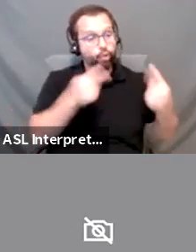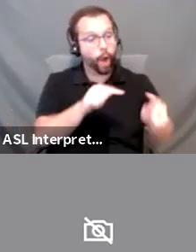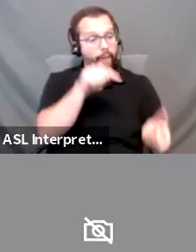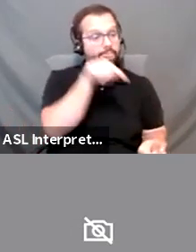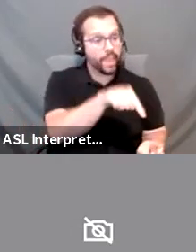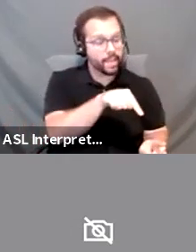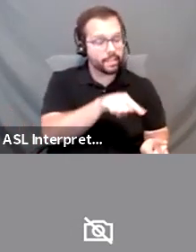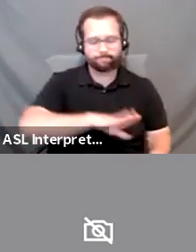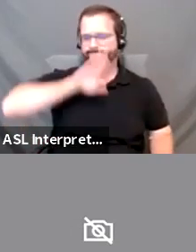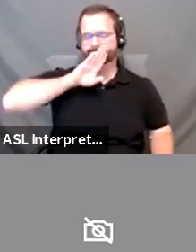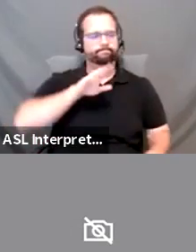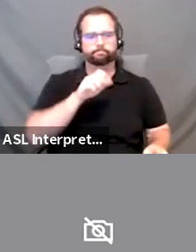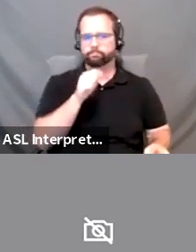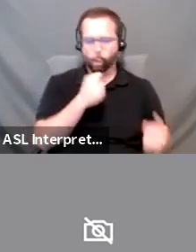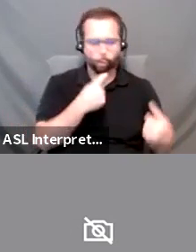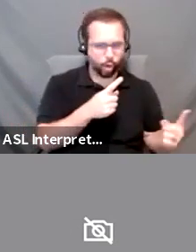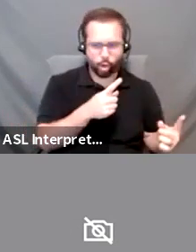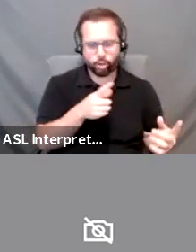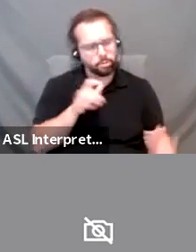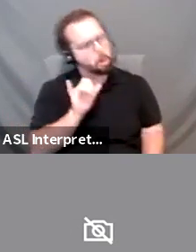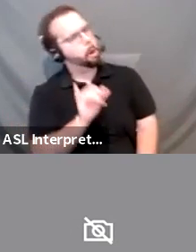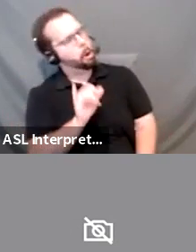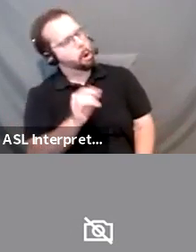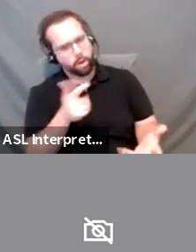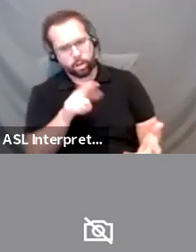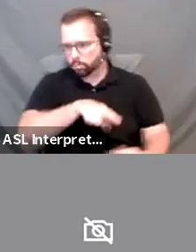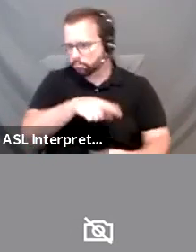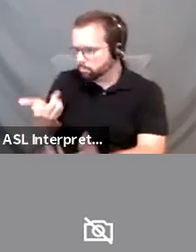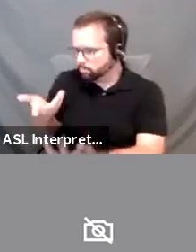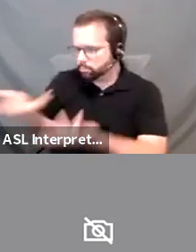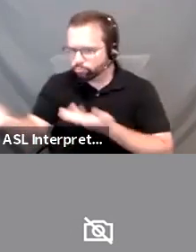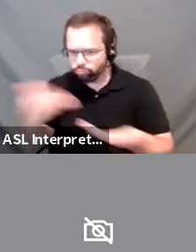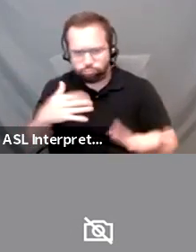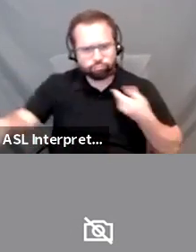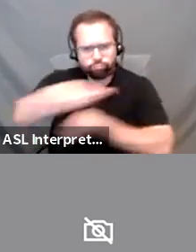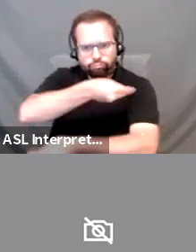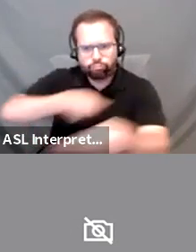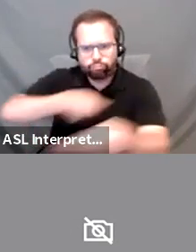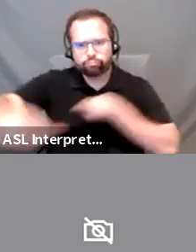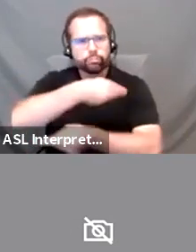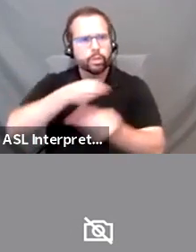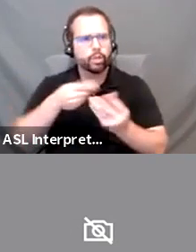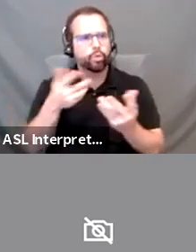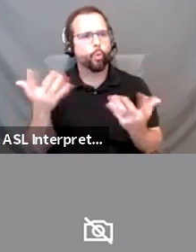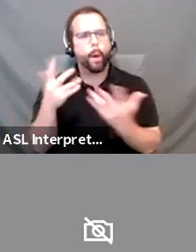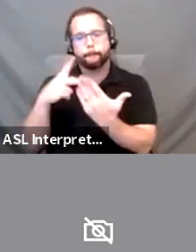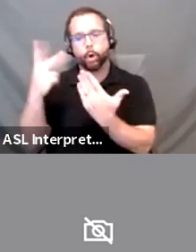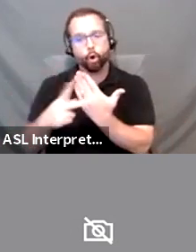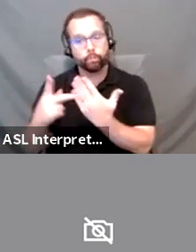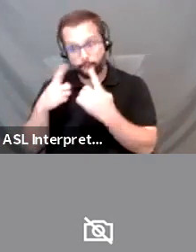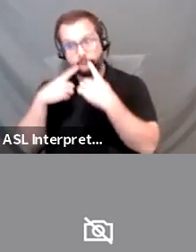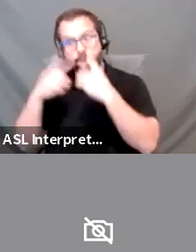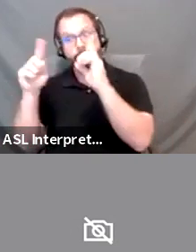What programming have you found that just is perfect and you think is a really great fit for your center that you didn't have